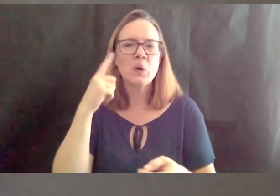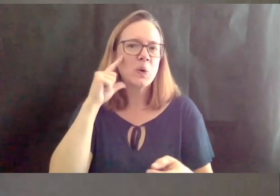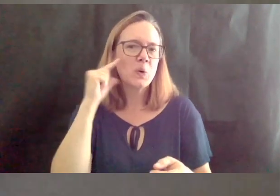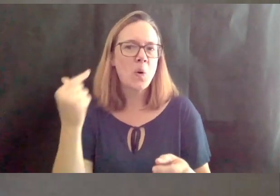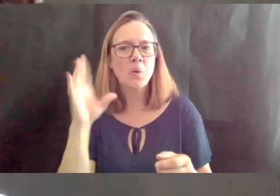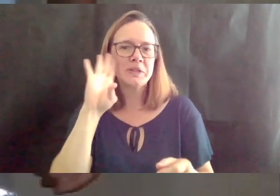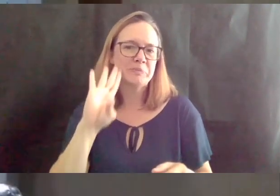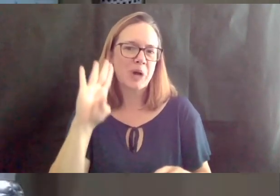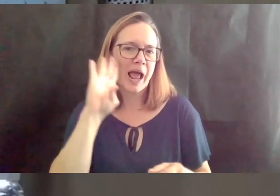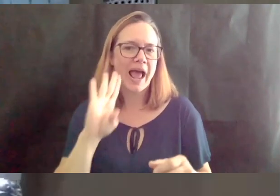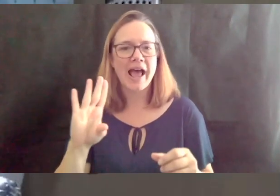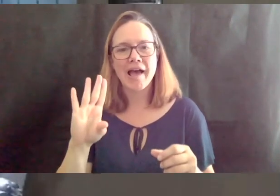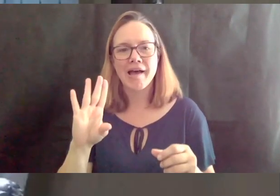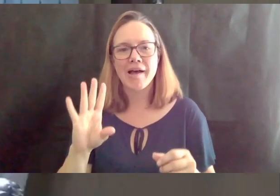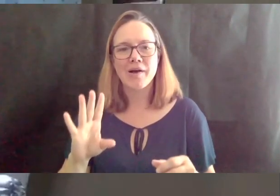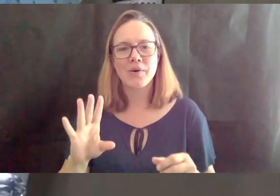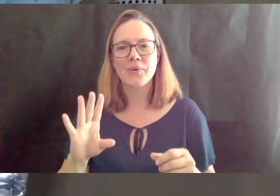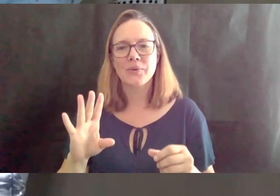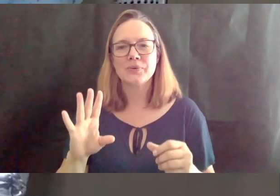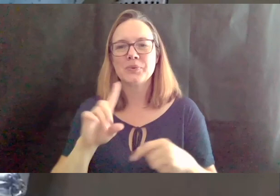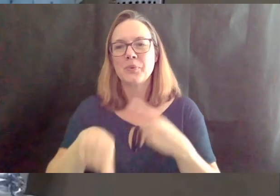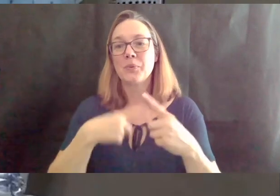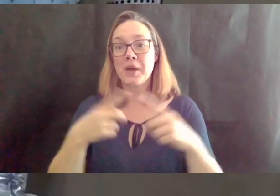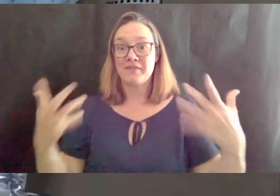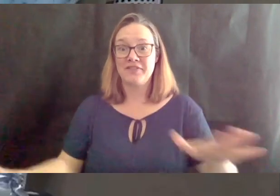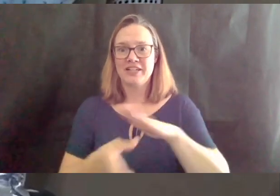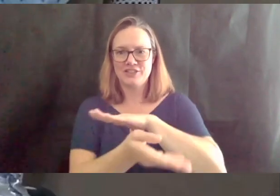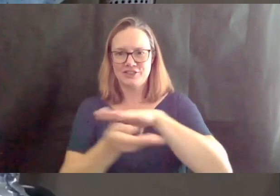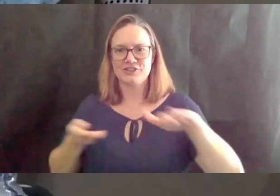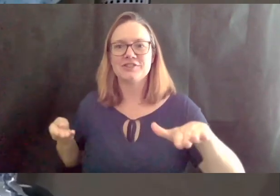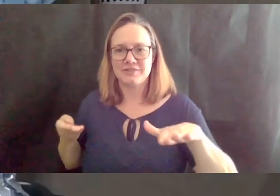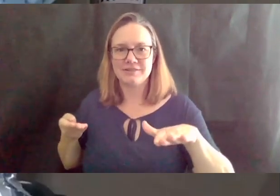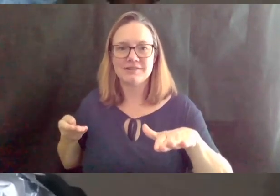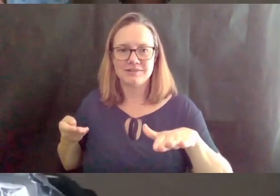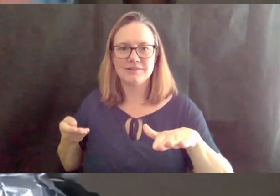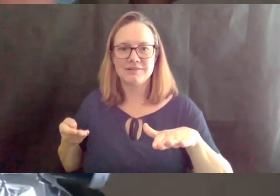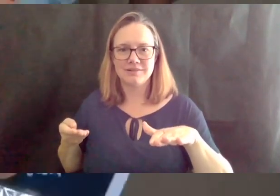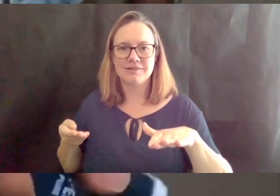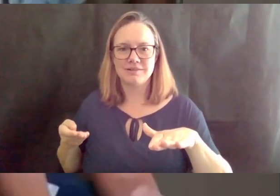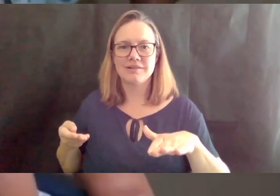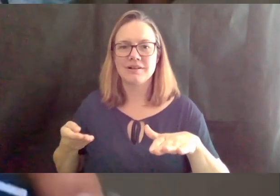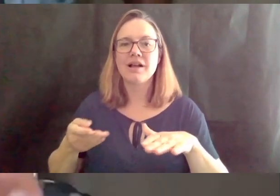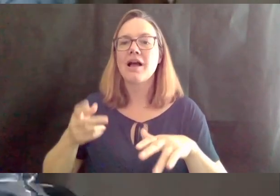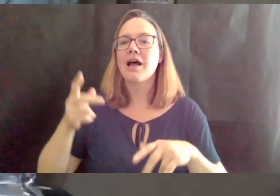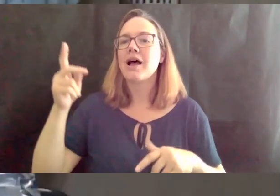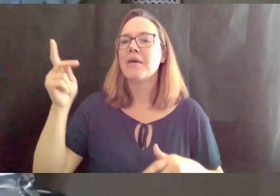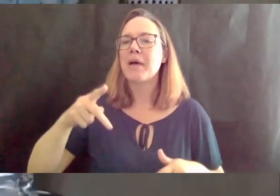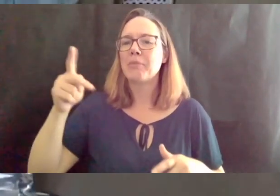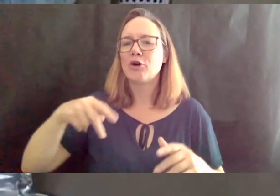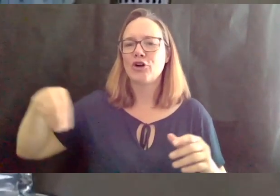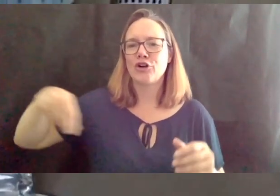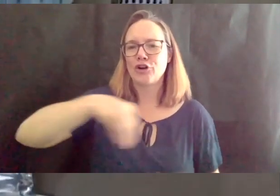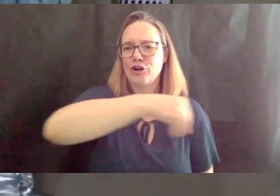golden brown, you know, when it comes out of the oven. Then go at it with the pepper.